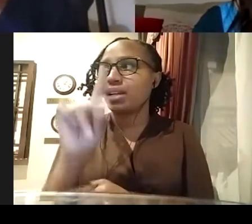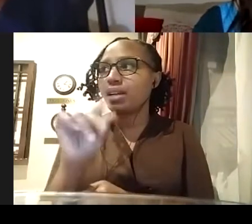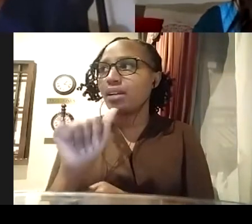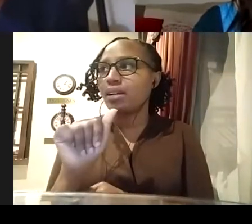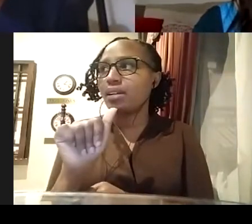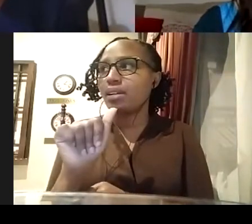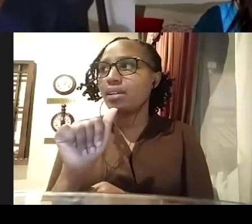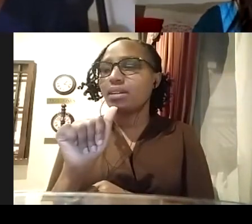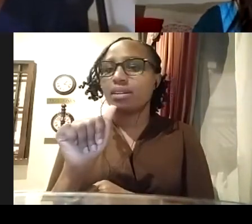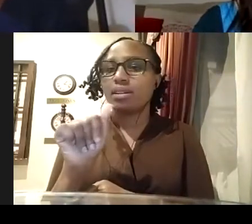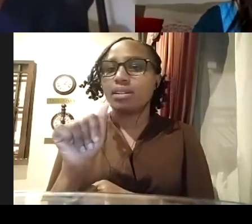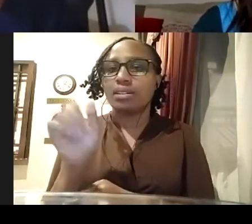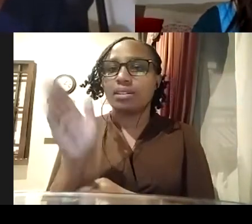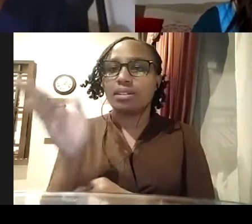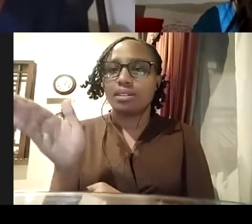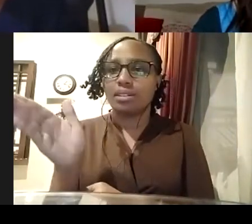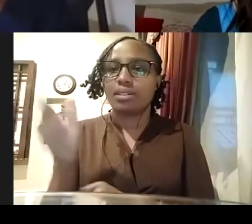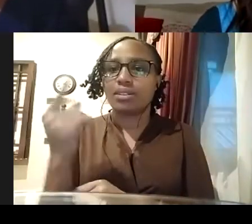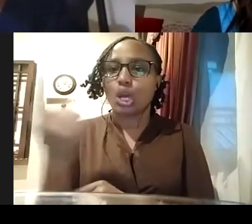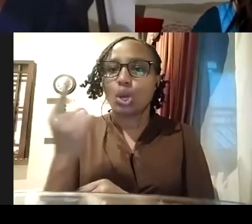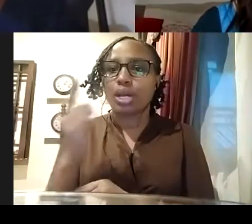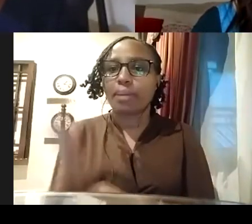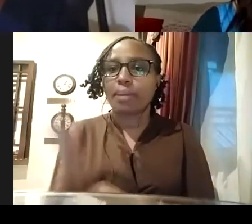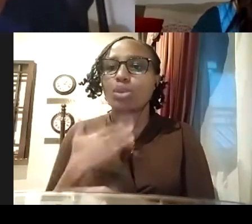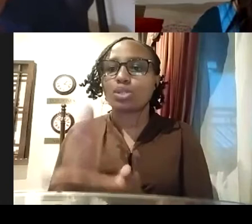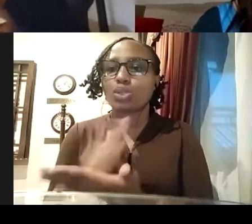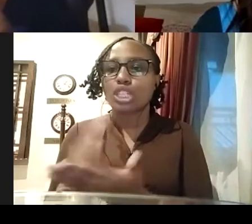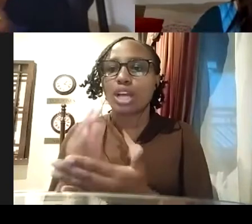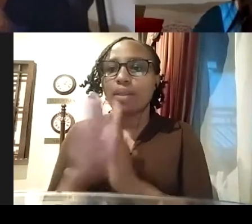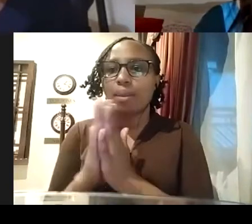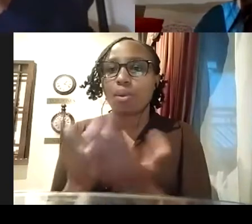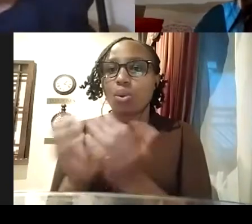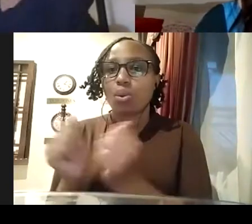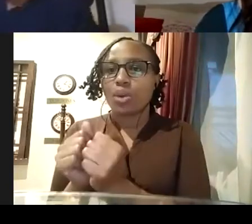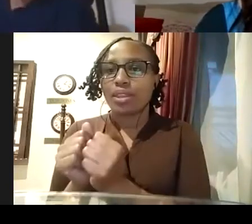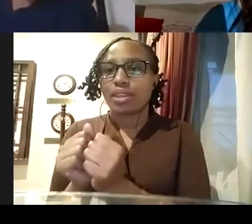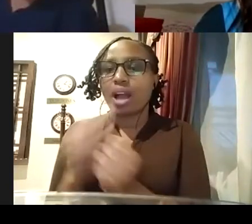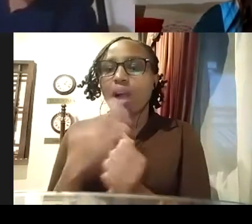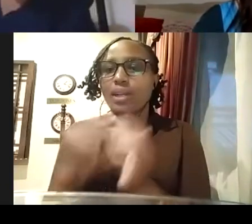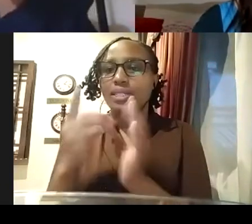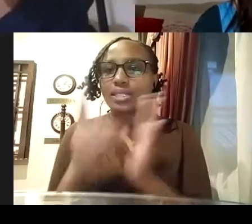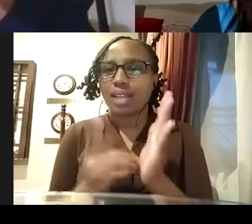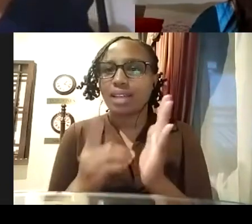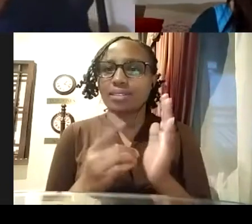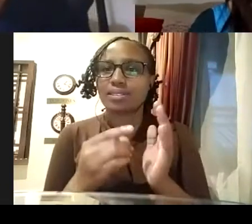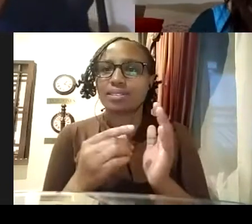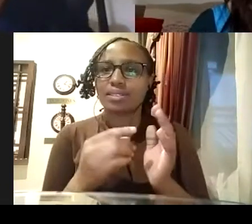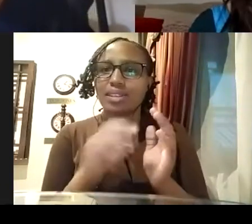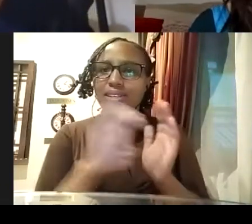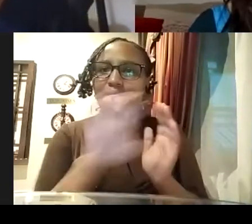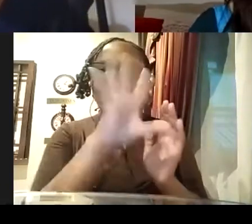who I think was the only person that I wanted to share the book with early, because I wanted her to design the cover, and she designed the East African edition